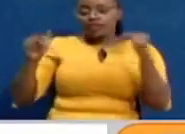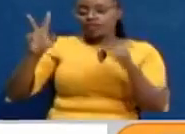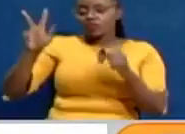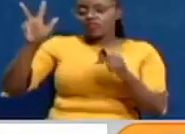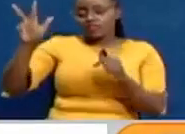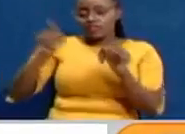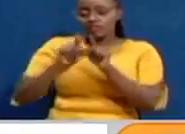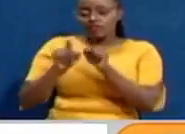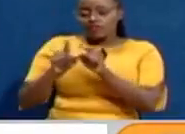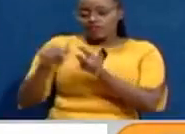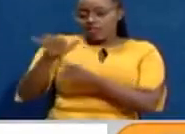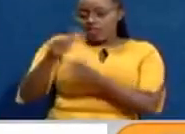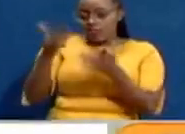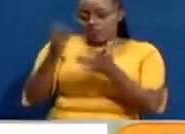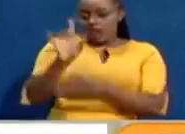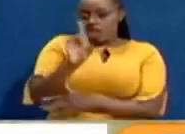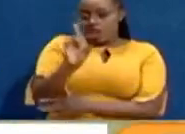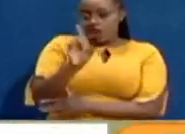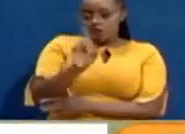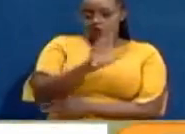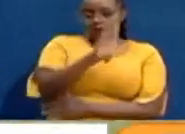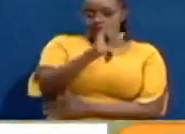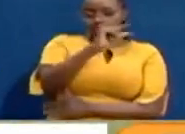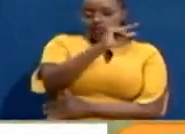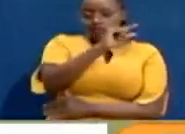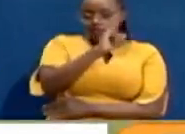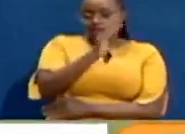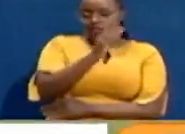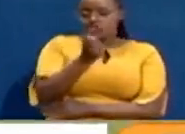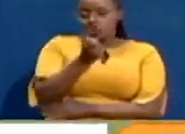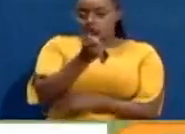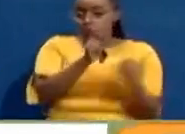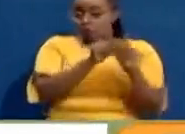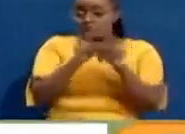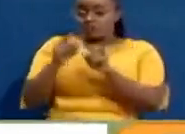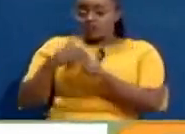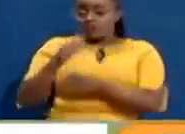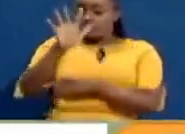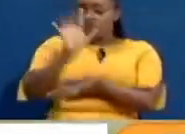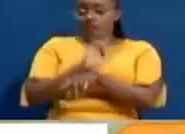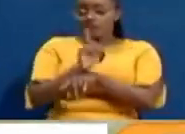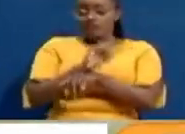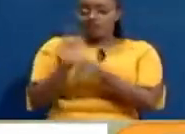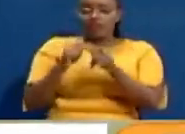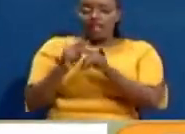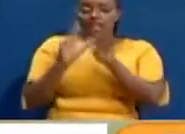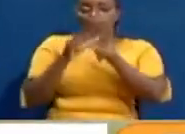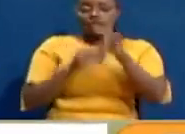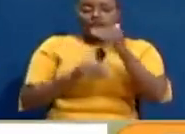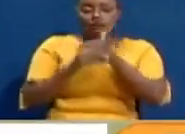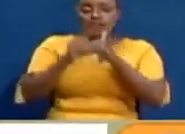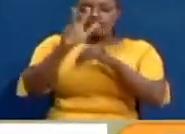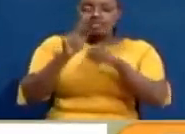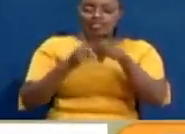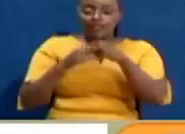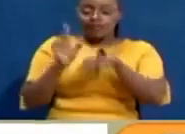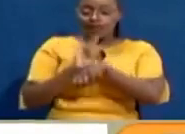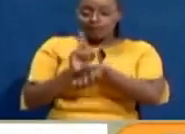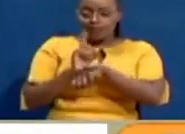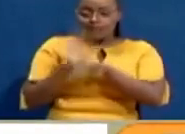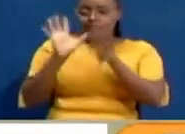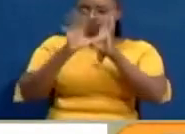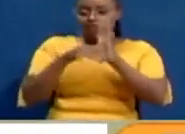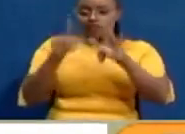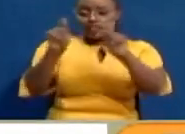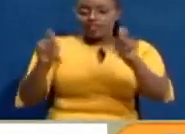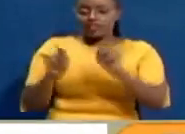the Ligi Ndogo grounds in Nairobi. Irene Namale scored the opening goal in the 5th minute before doubling the score 37 minutes later.